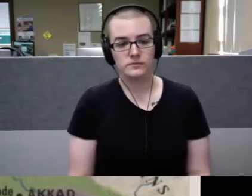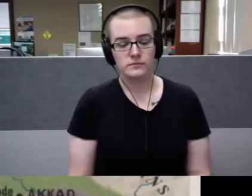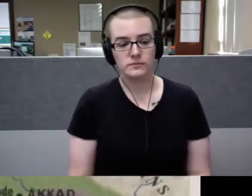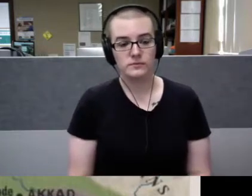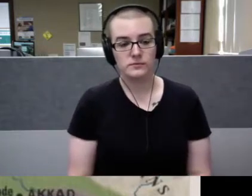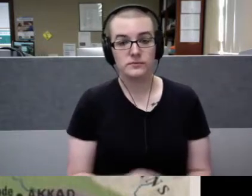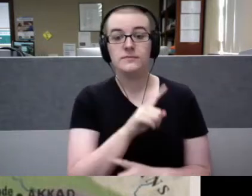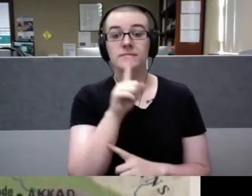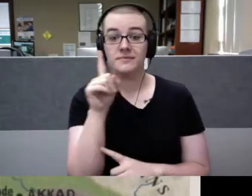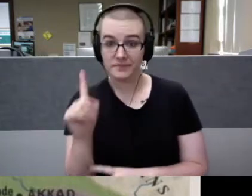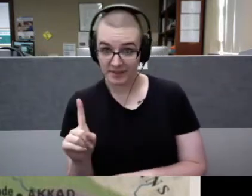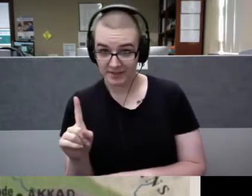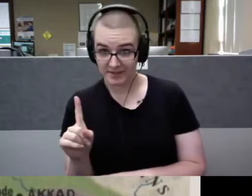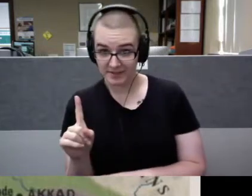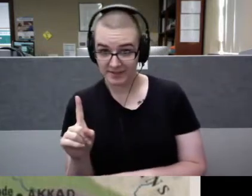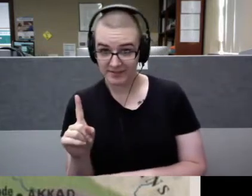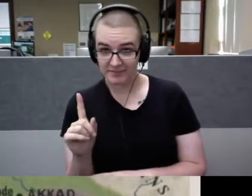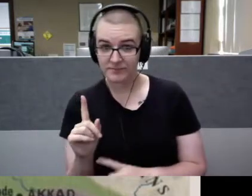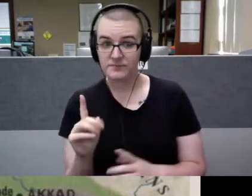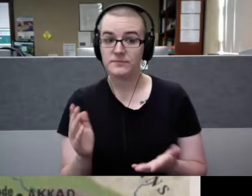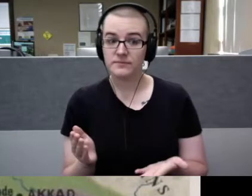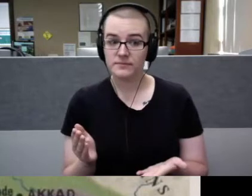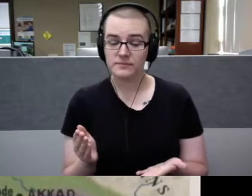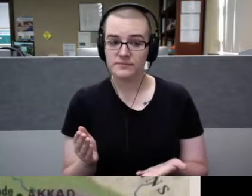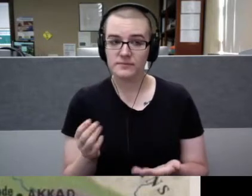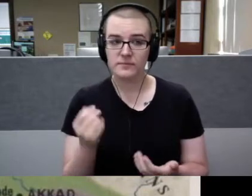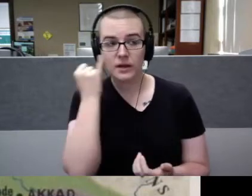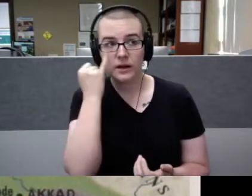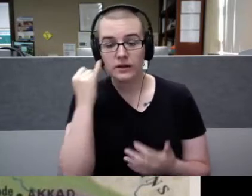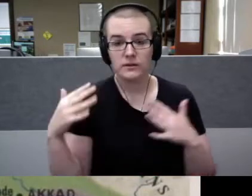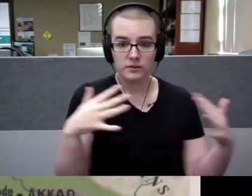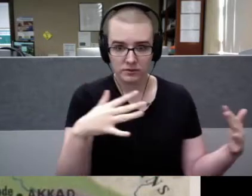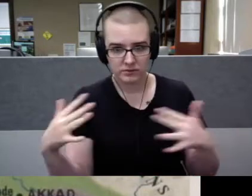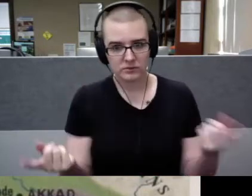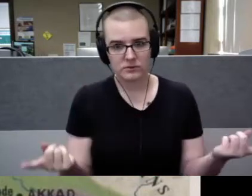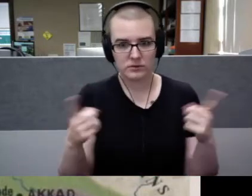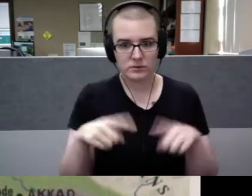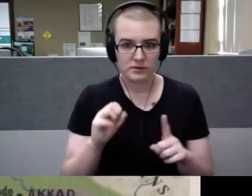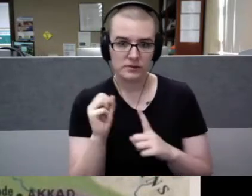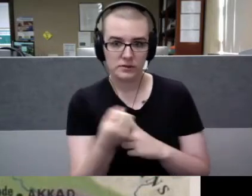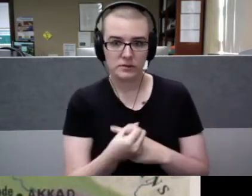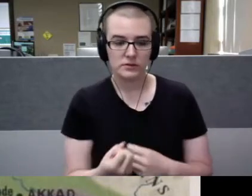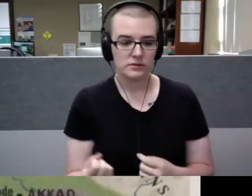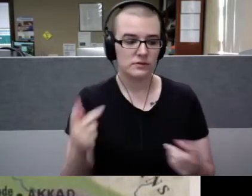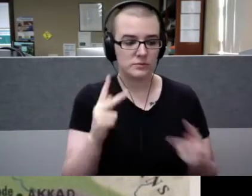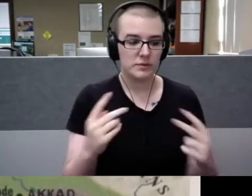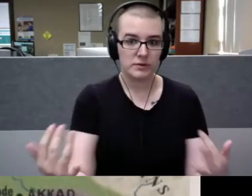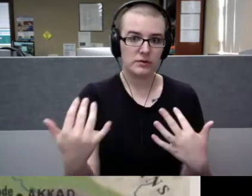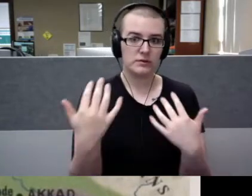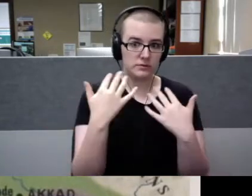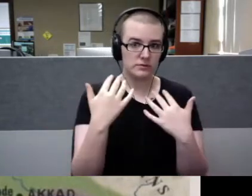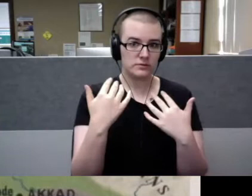However, when there was a war situation, when you have invaders that are coming against that nation state, the city